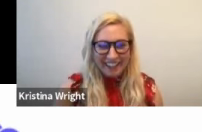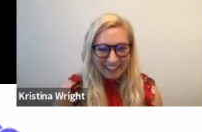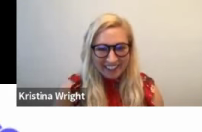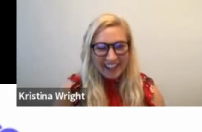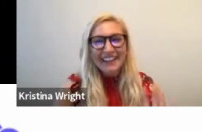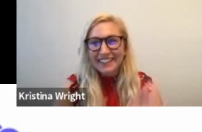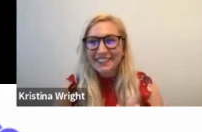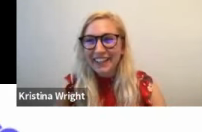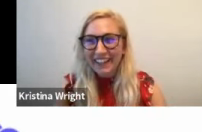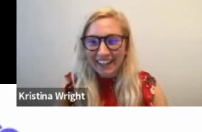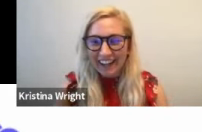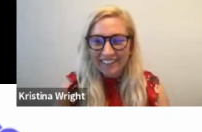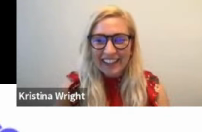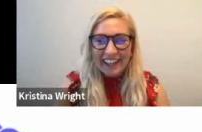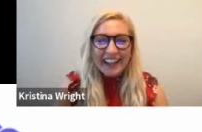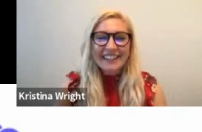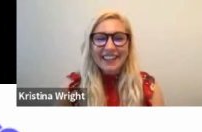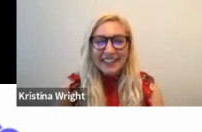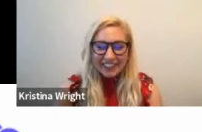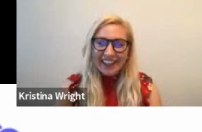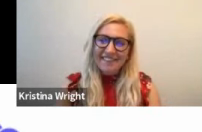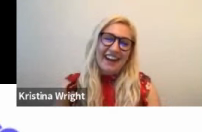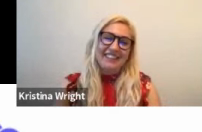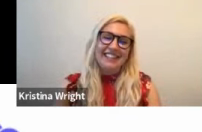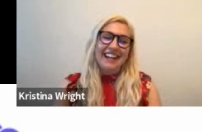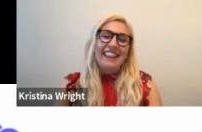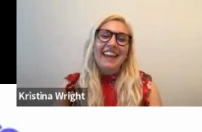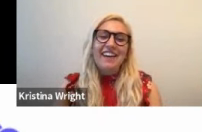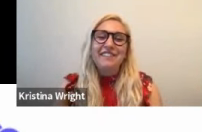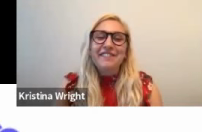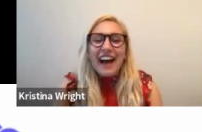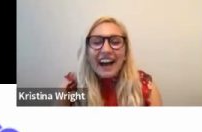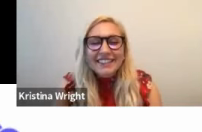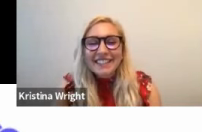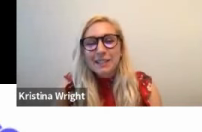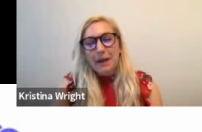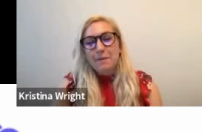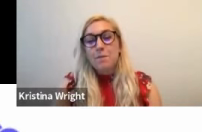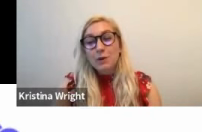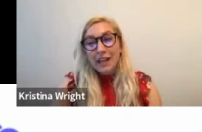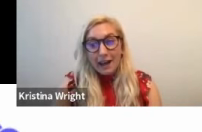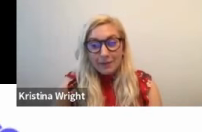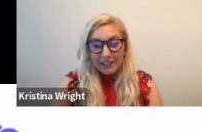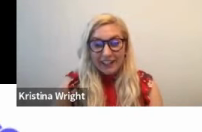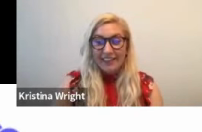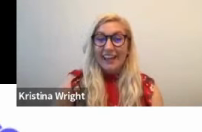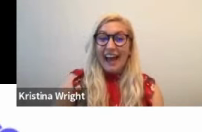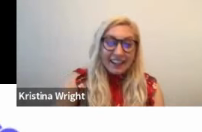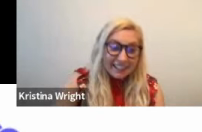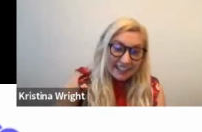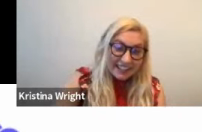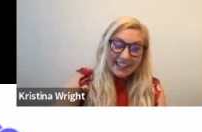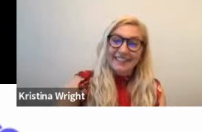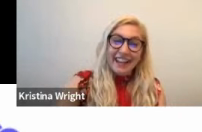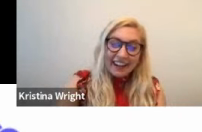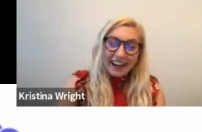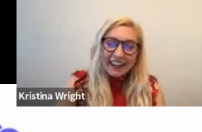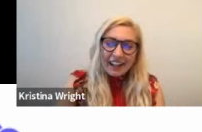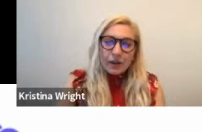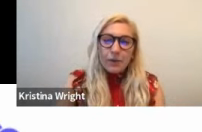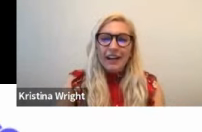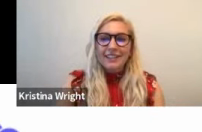minute, let's try that again. Essentially, they found that faculty spent more time looking at the axes and